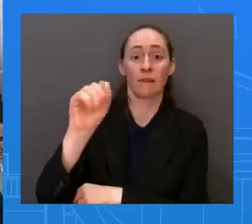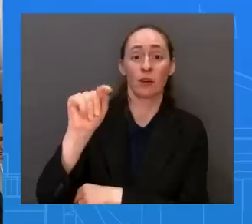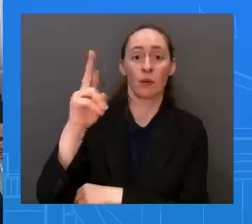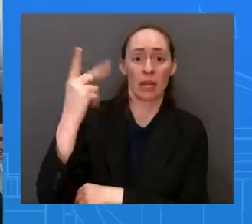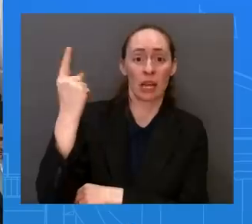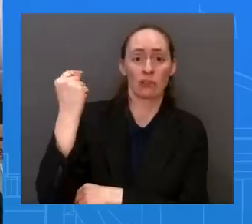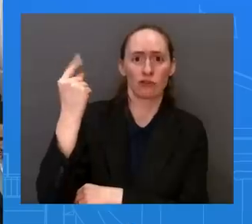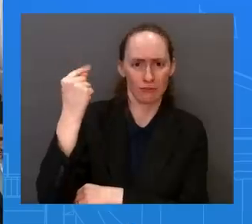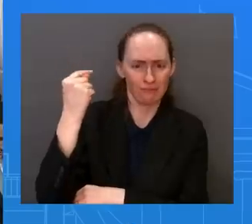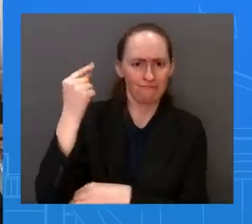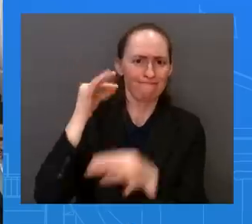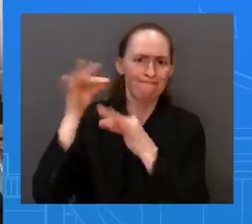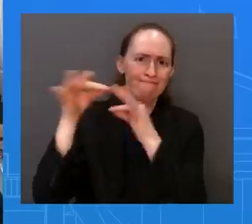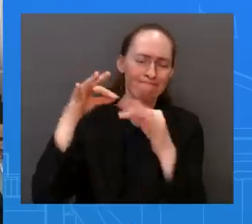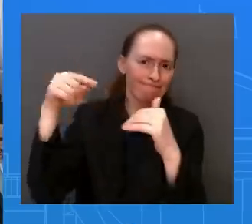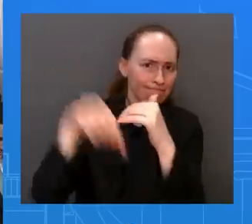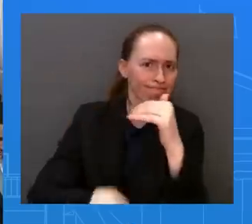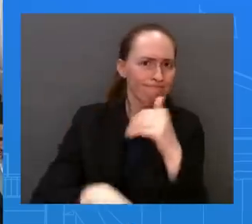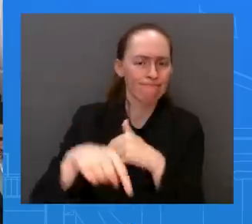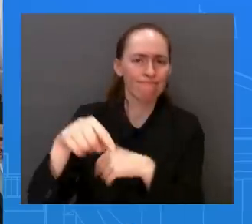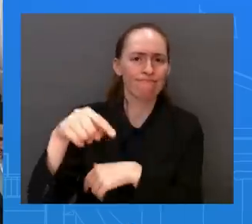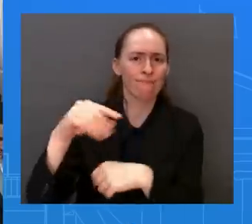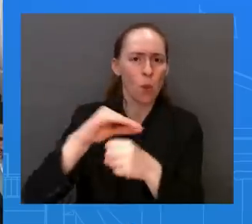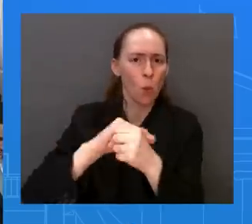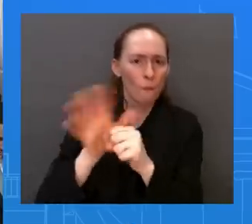between vaccinations in the developed world